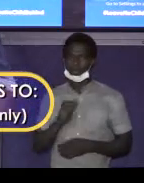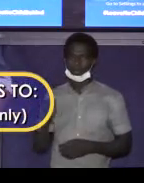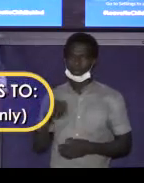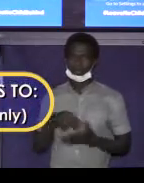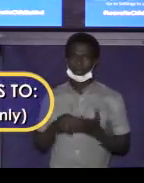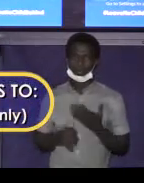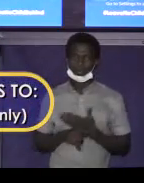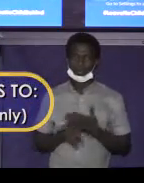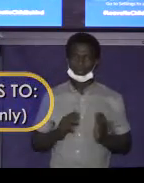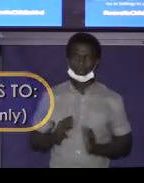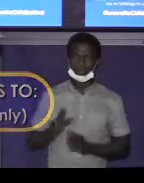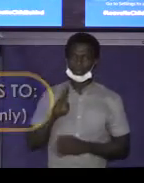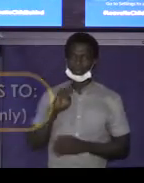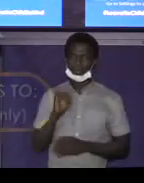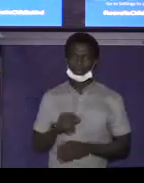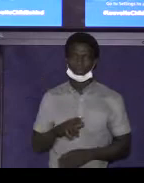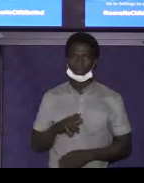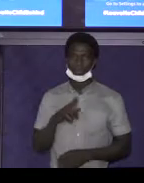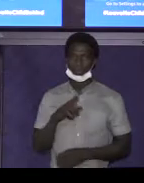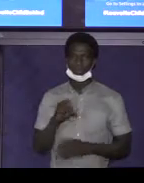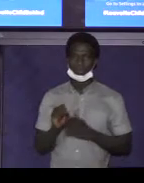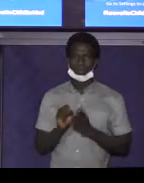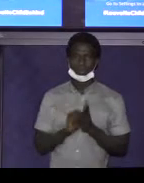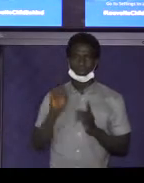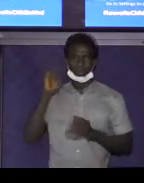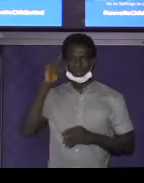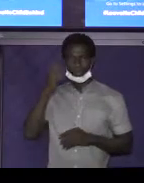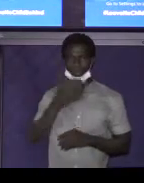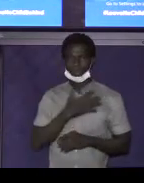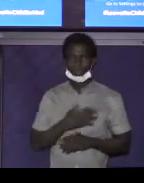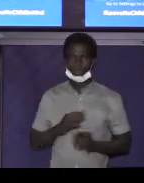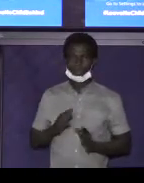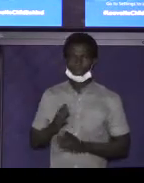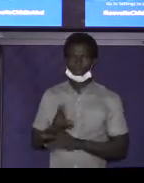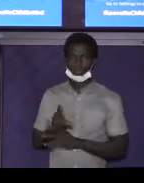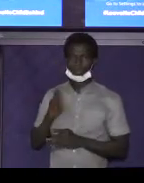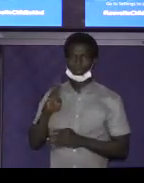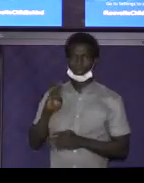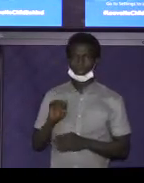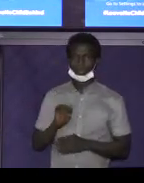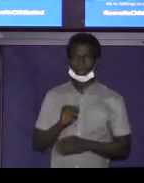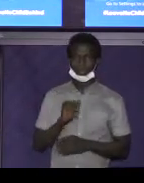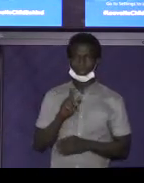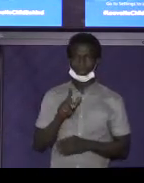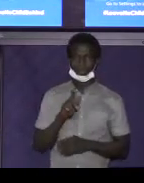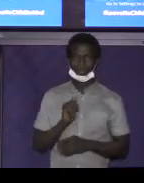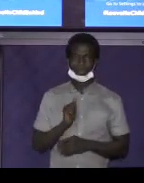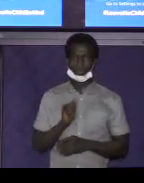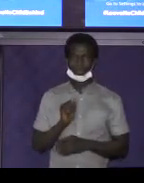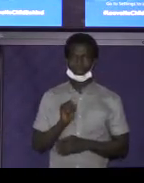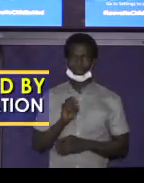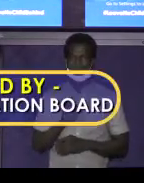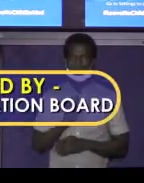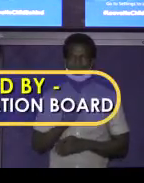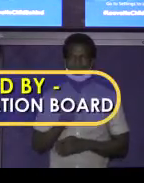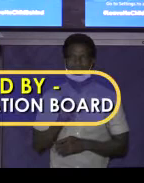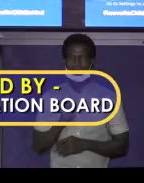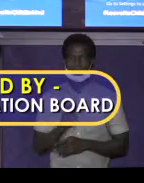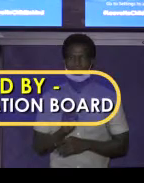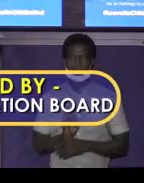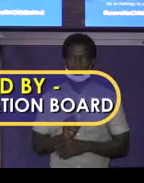program organized by the Lagos State Government and packaged by Lagos State Universal Basic Education